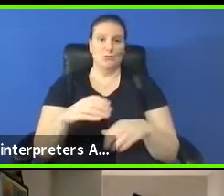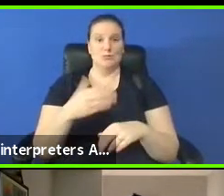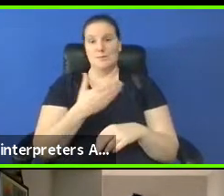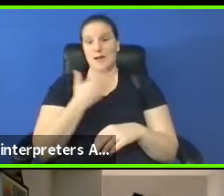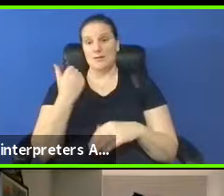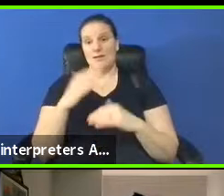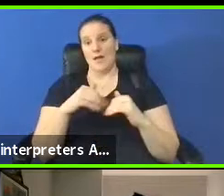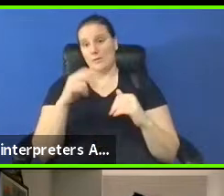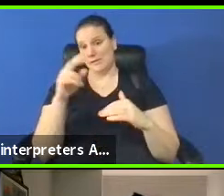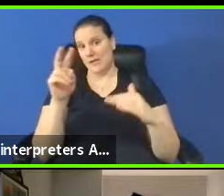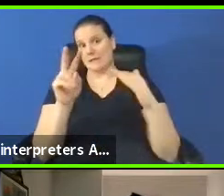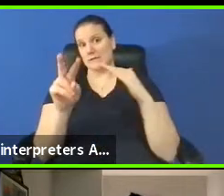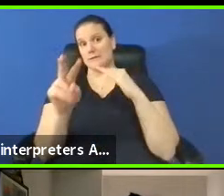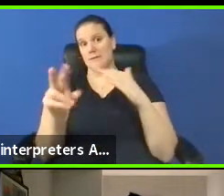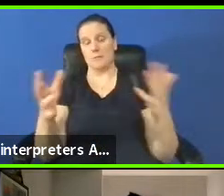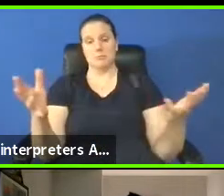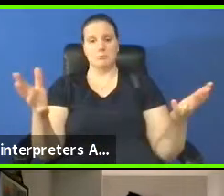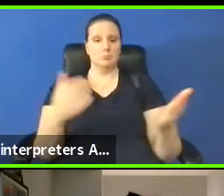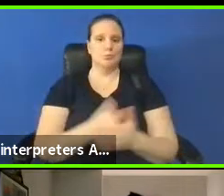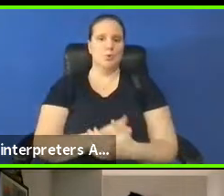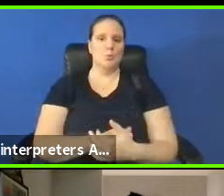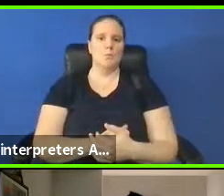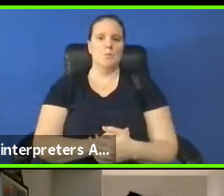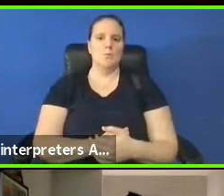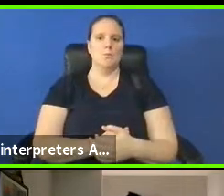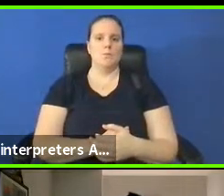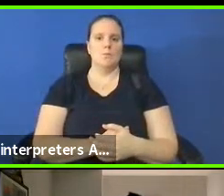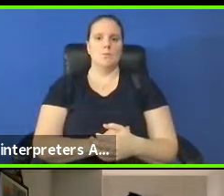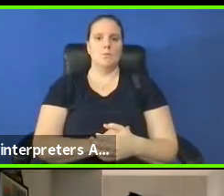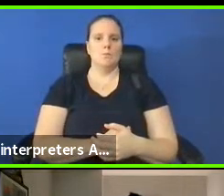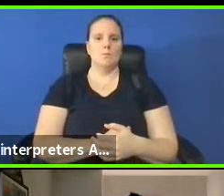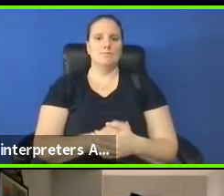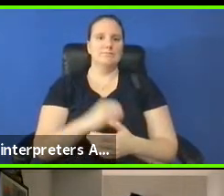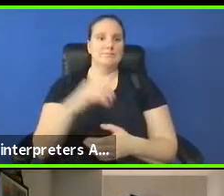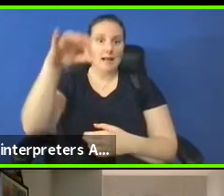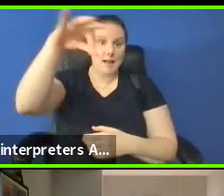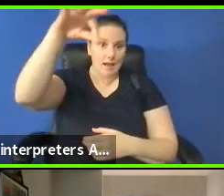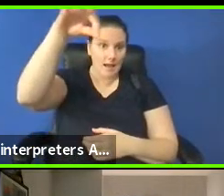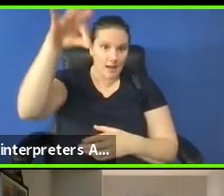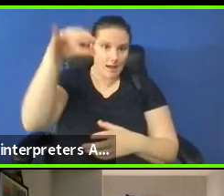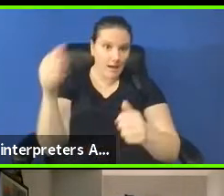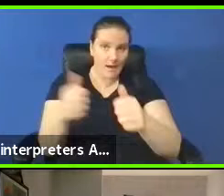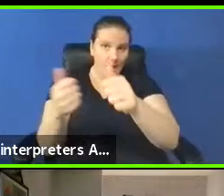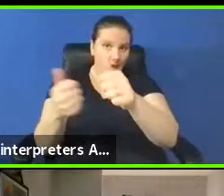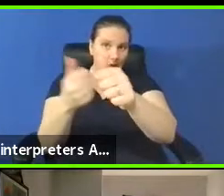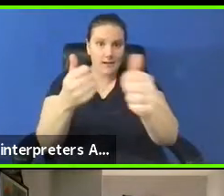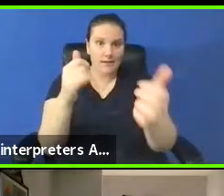we anticipate. So carrots and sticks.